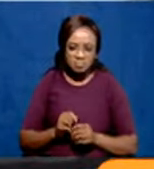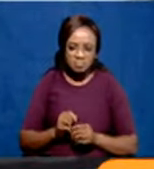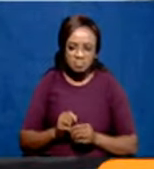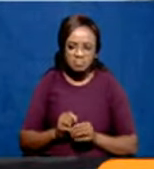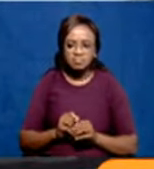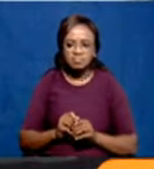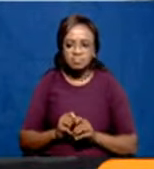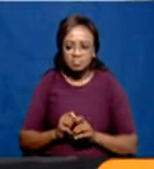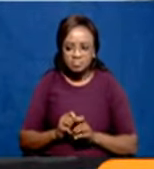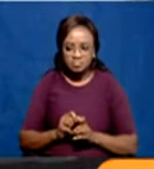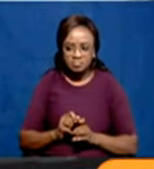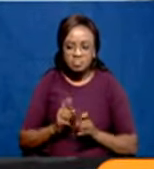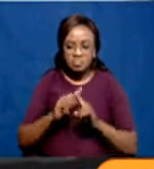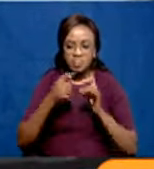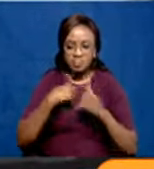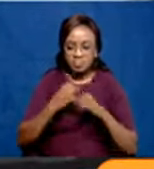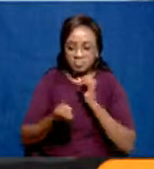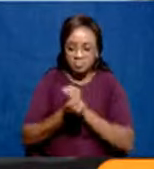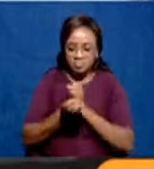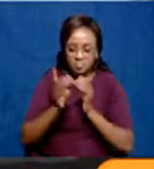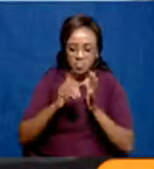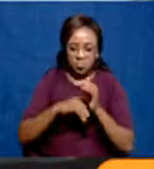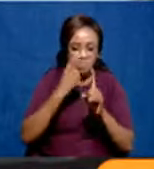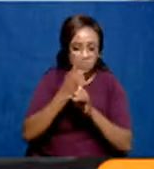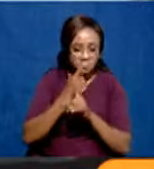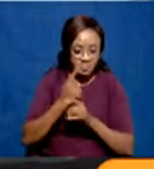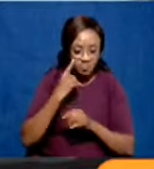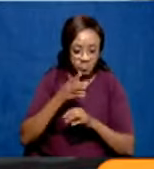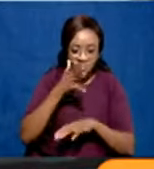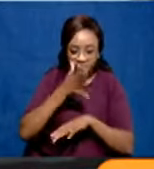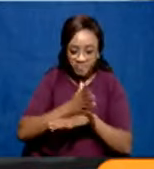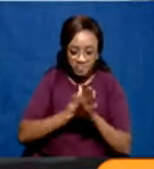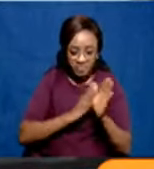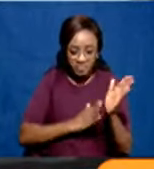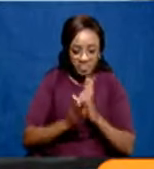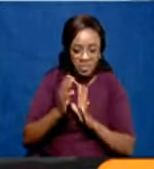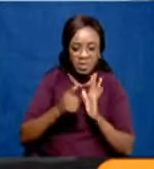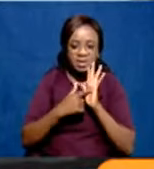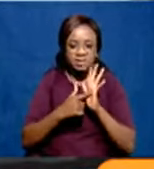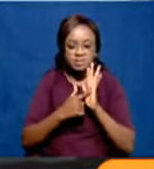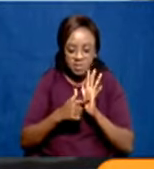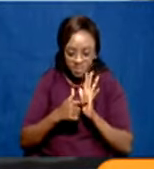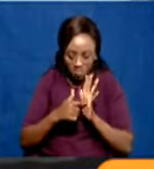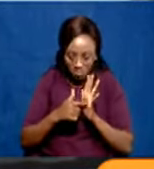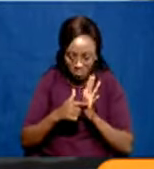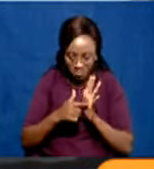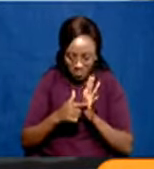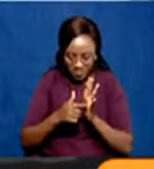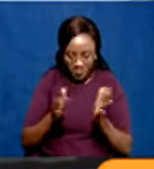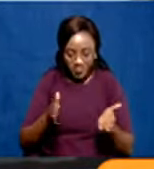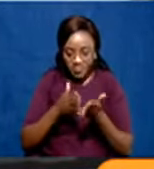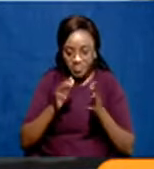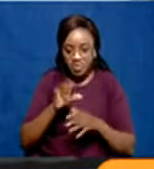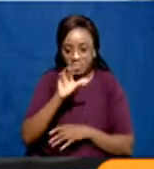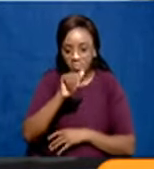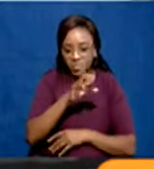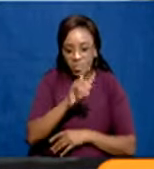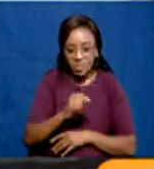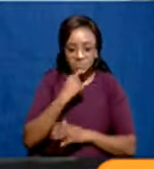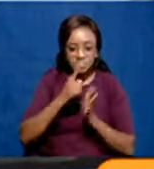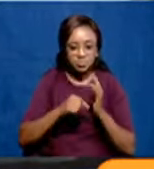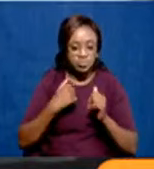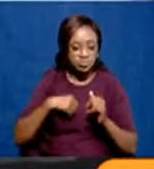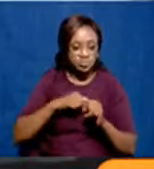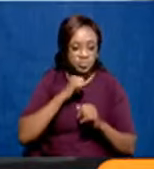This is one of the reasons why even a lot of the schemes that are being run, you might find, for example, according to the current act, we are not supposed to manage